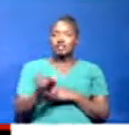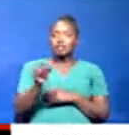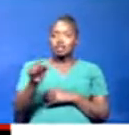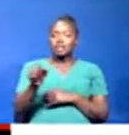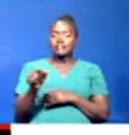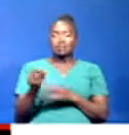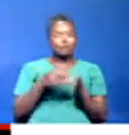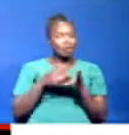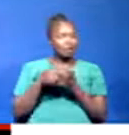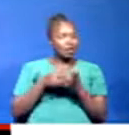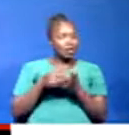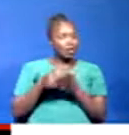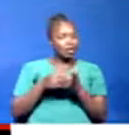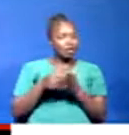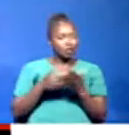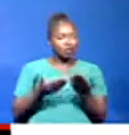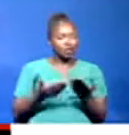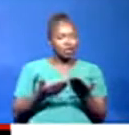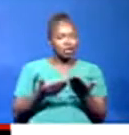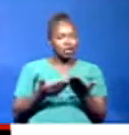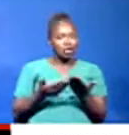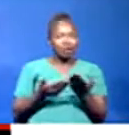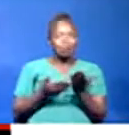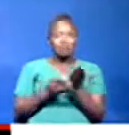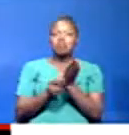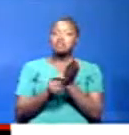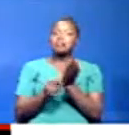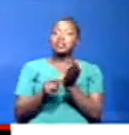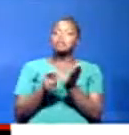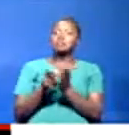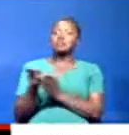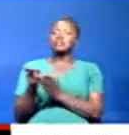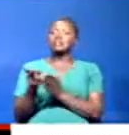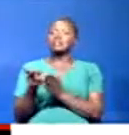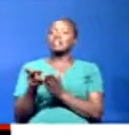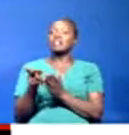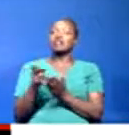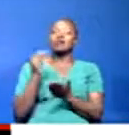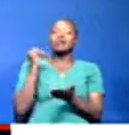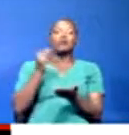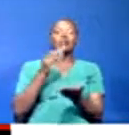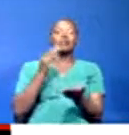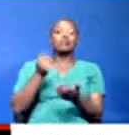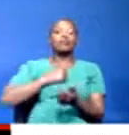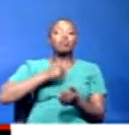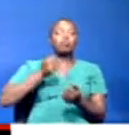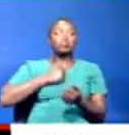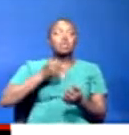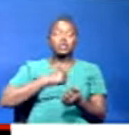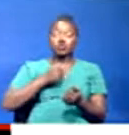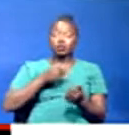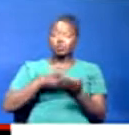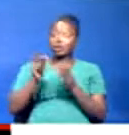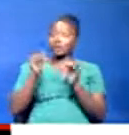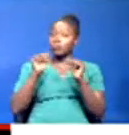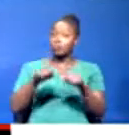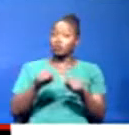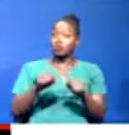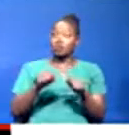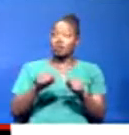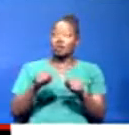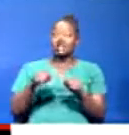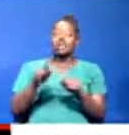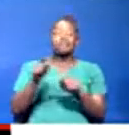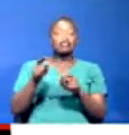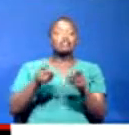vulnerable, I don't have to buy maize, I don't have to have beans, I can buy potatoes. Sense of civil service, I think it is important.